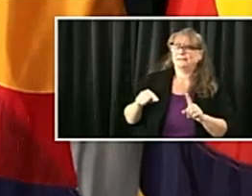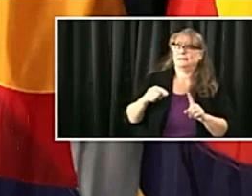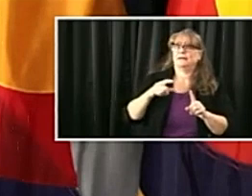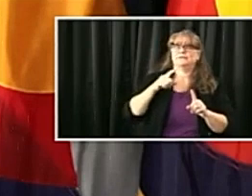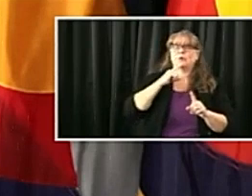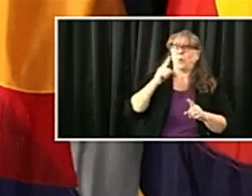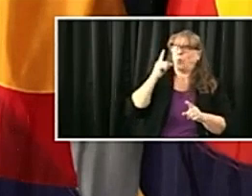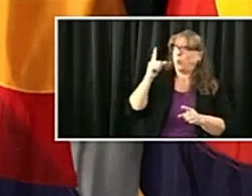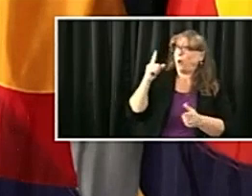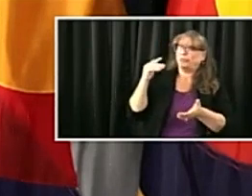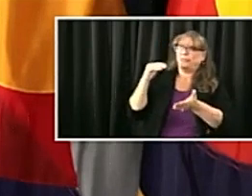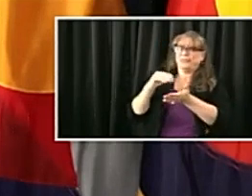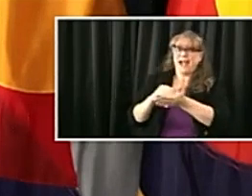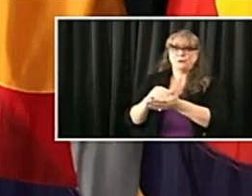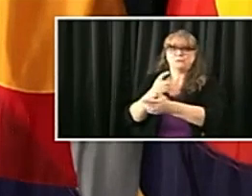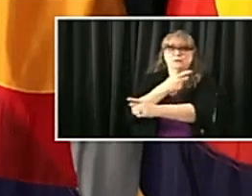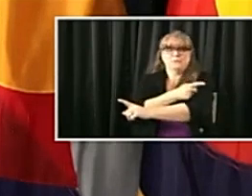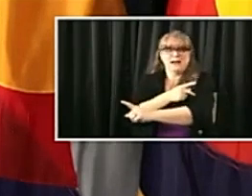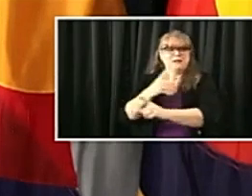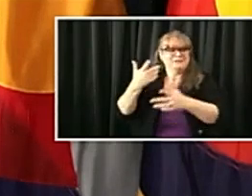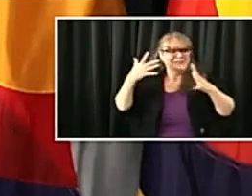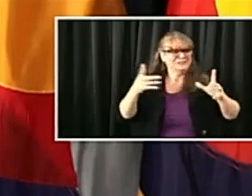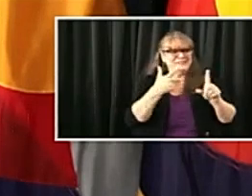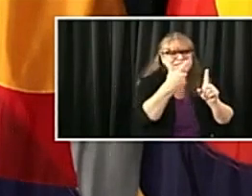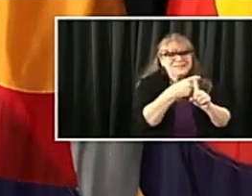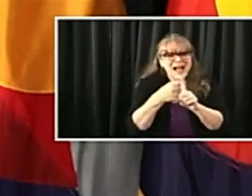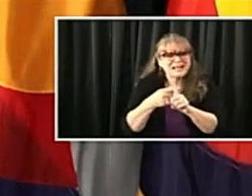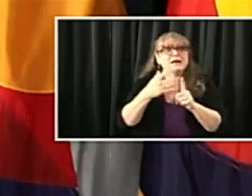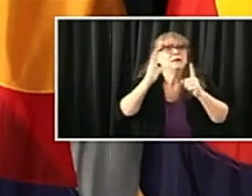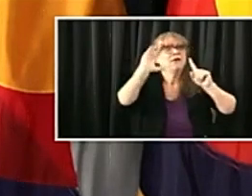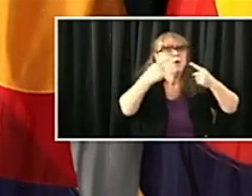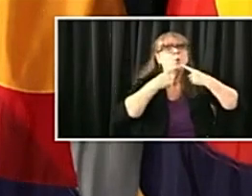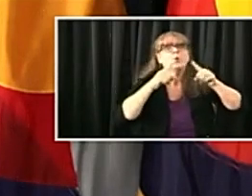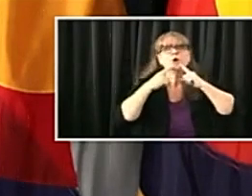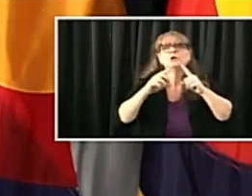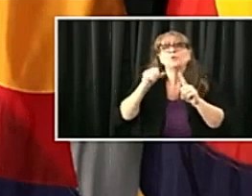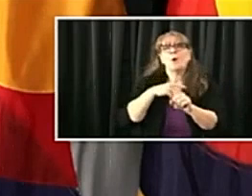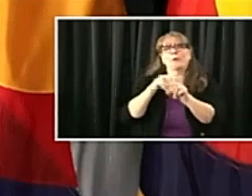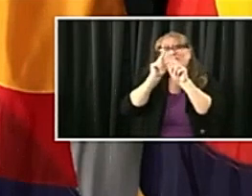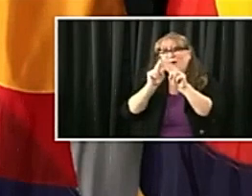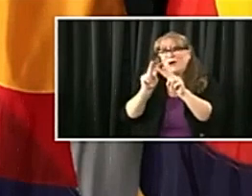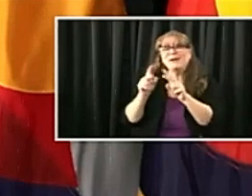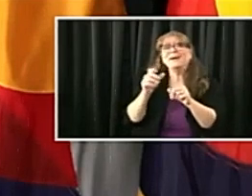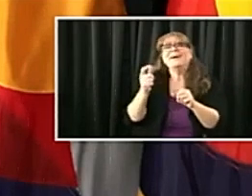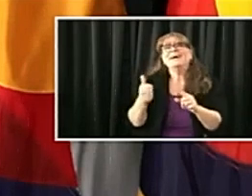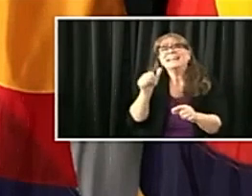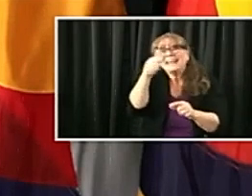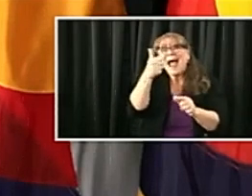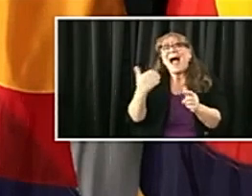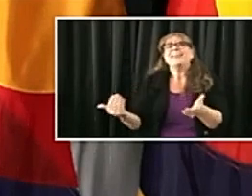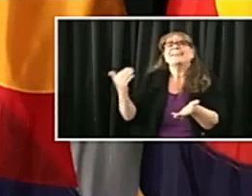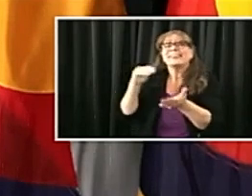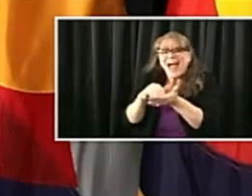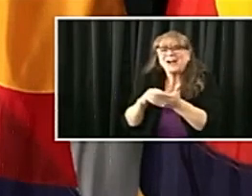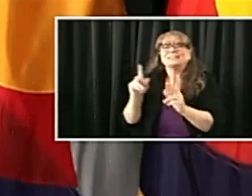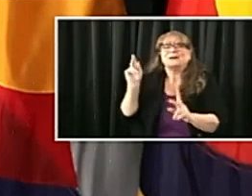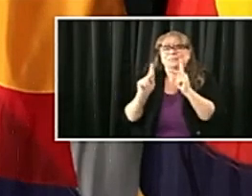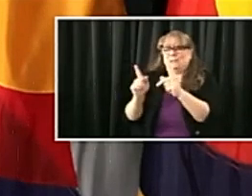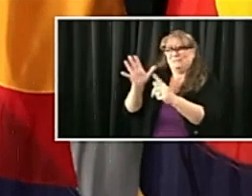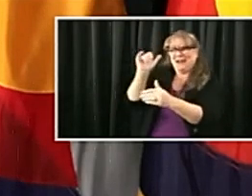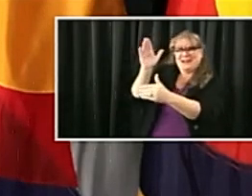to do the 10,000-person a day clinic at Coors Field, along with all the efforts across the state in pharmacies, community health